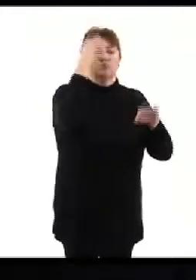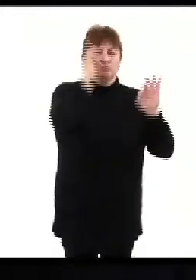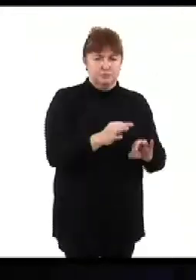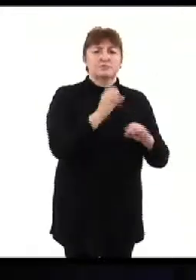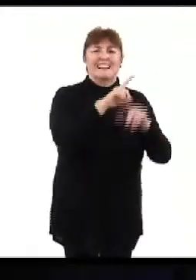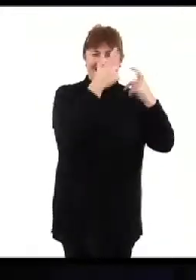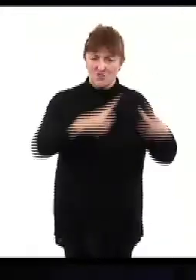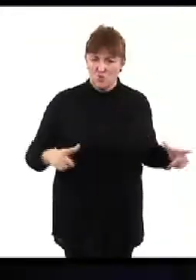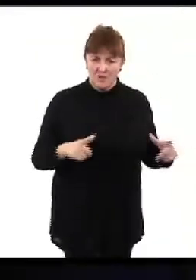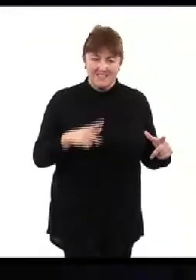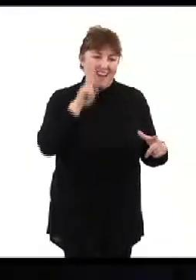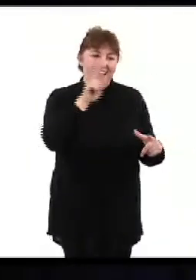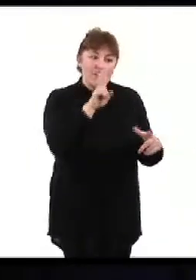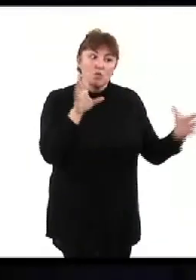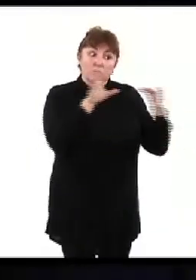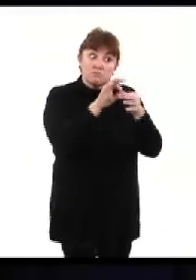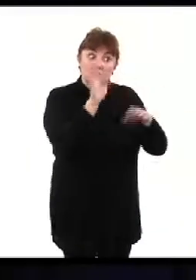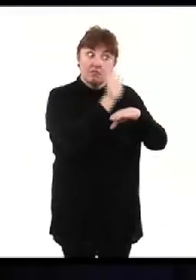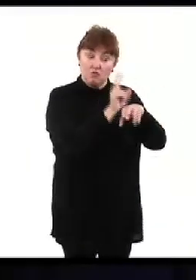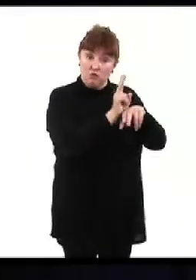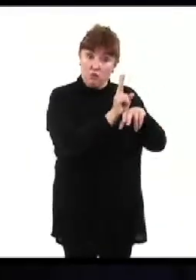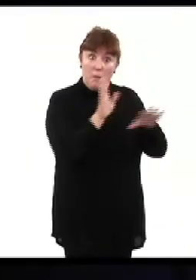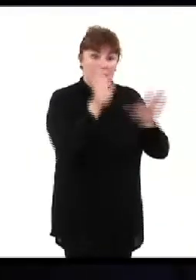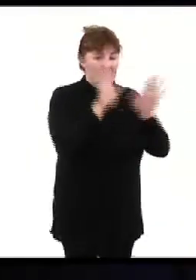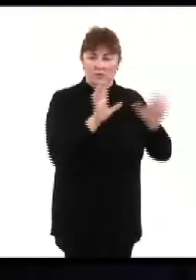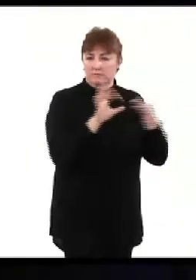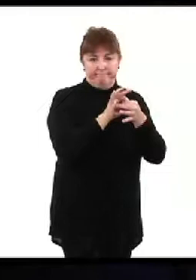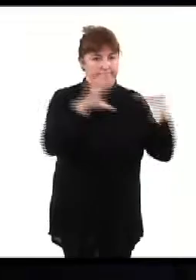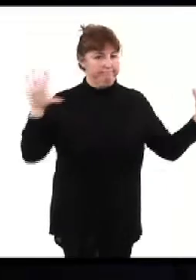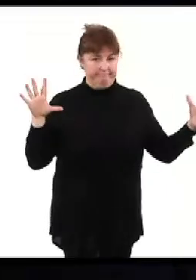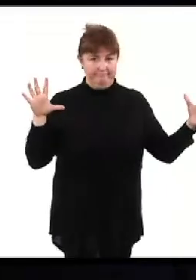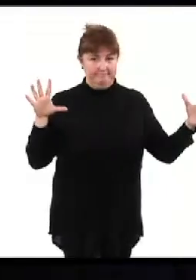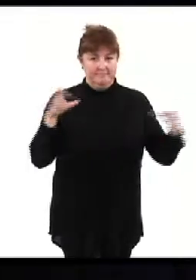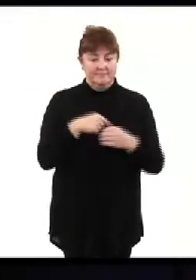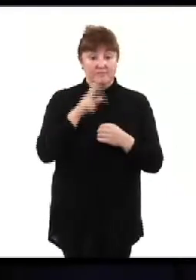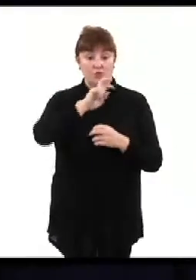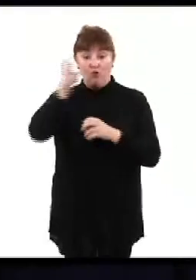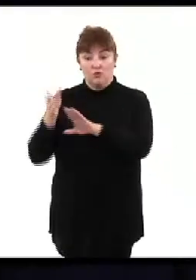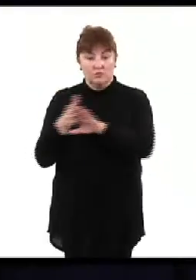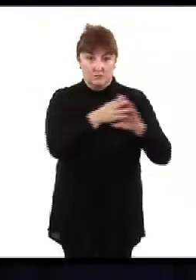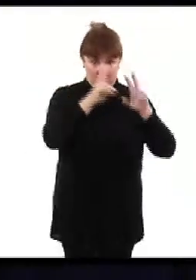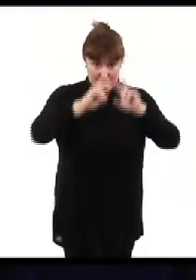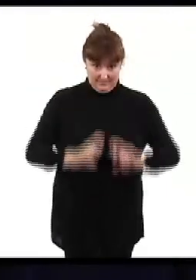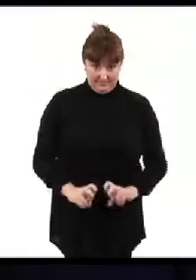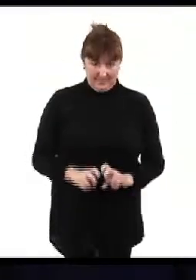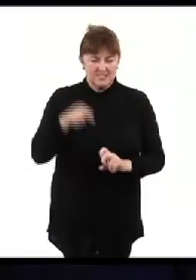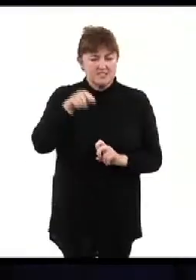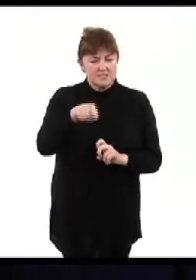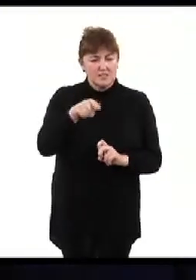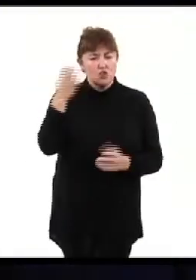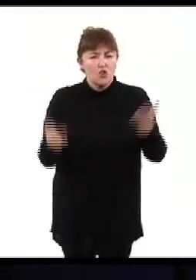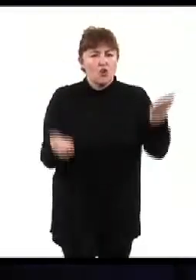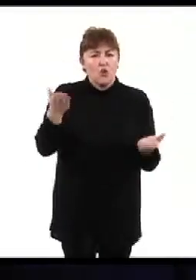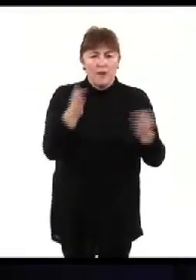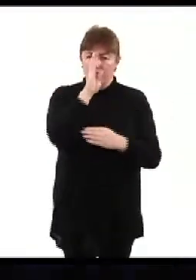So what about our next study, where we actually do a direct comparison between producing a pantomime and producing a